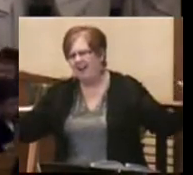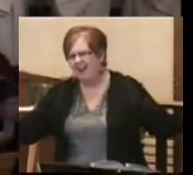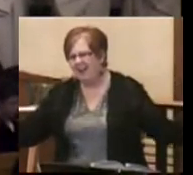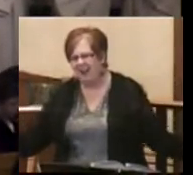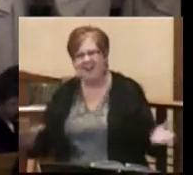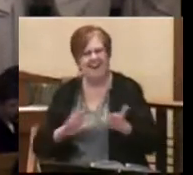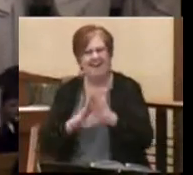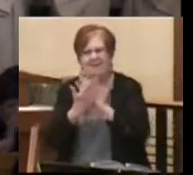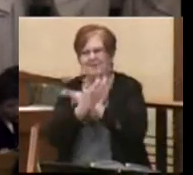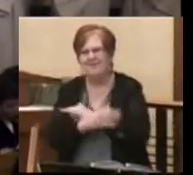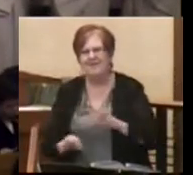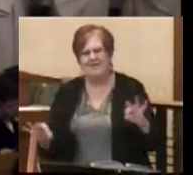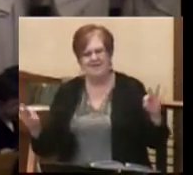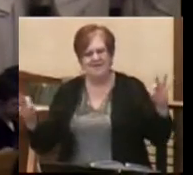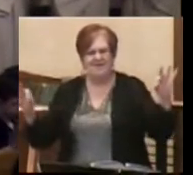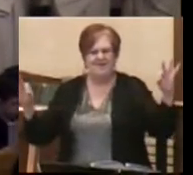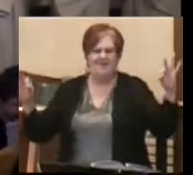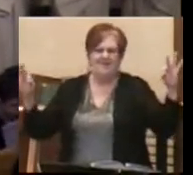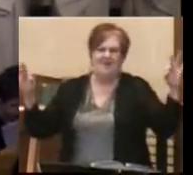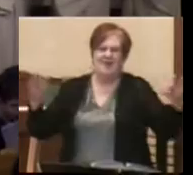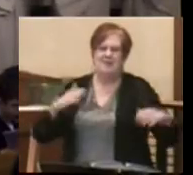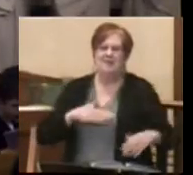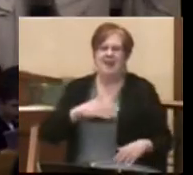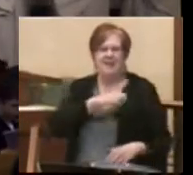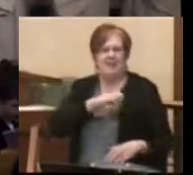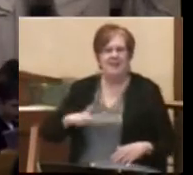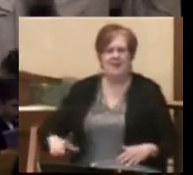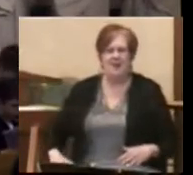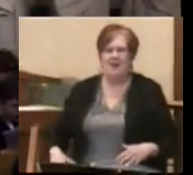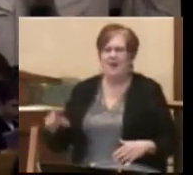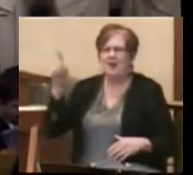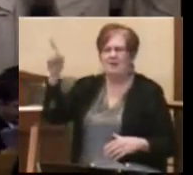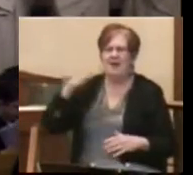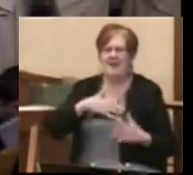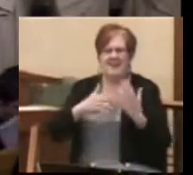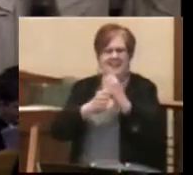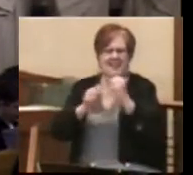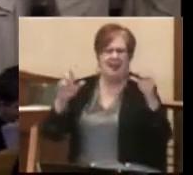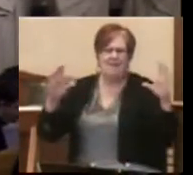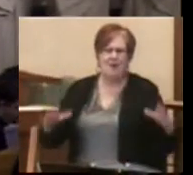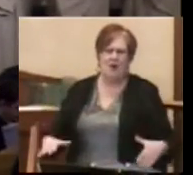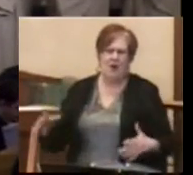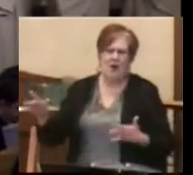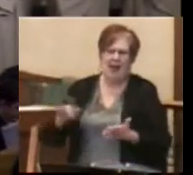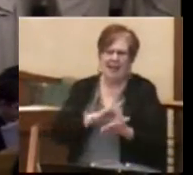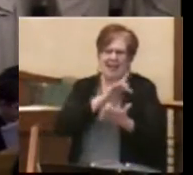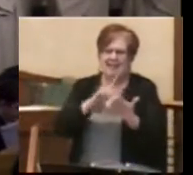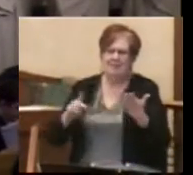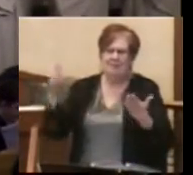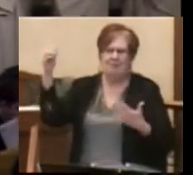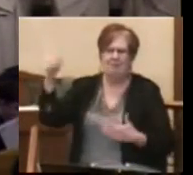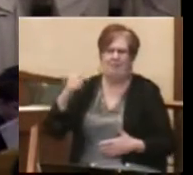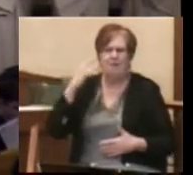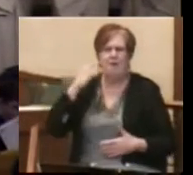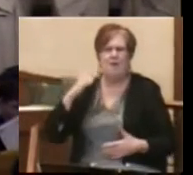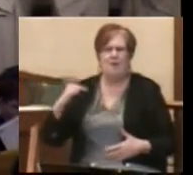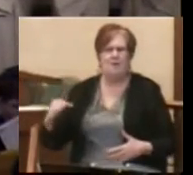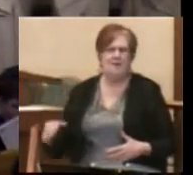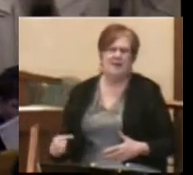gone, I've been set free. My God, my Savior, has ransomed